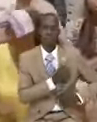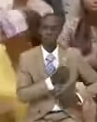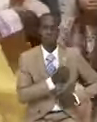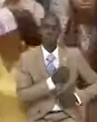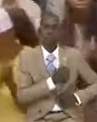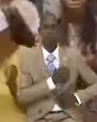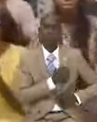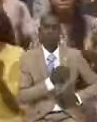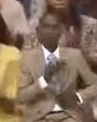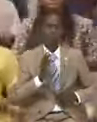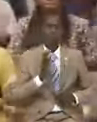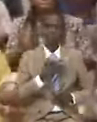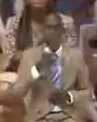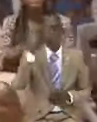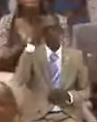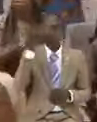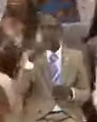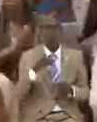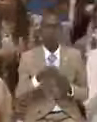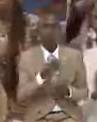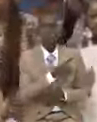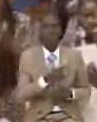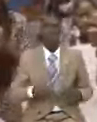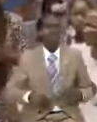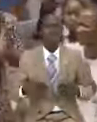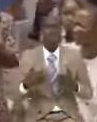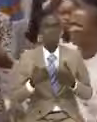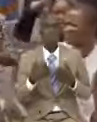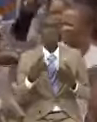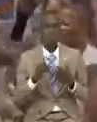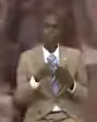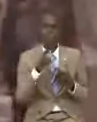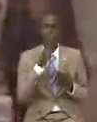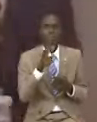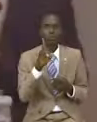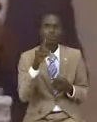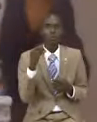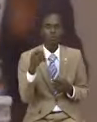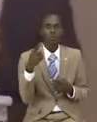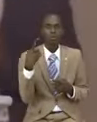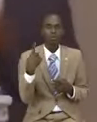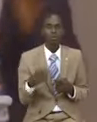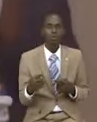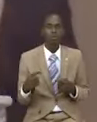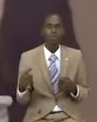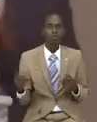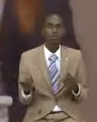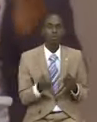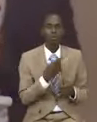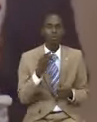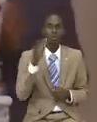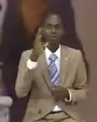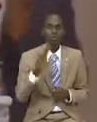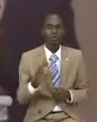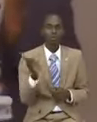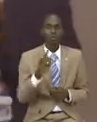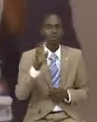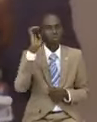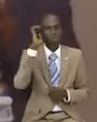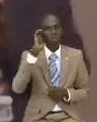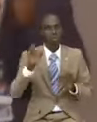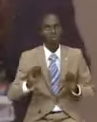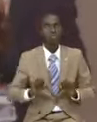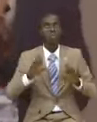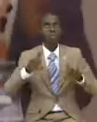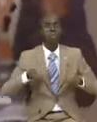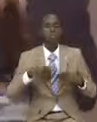of our father in the Lord happened to be one of his first pastors when he gave his life to the Lord